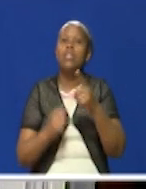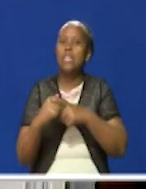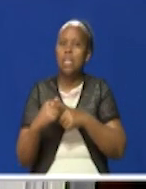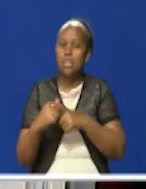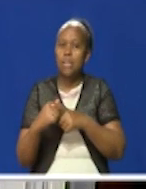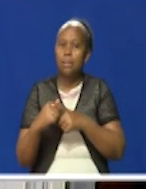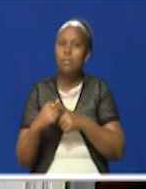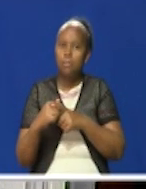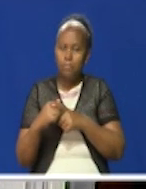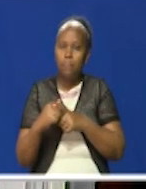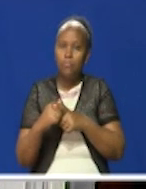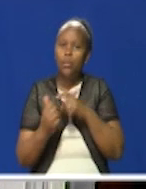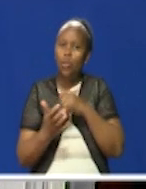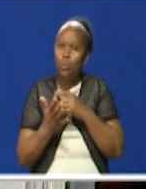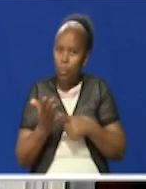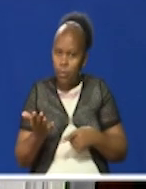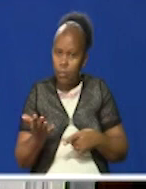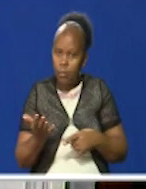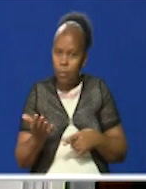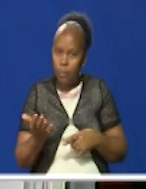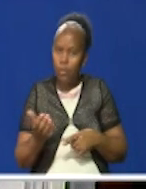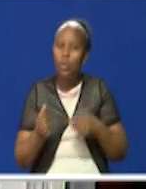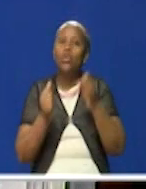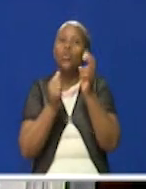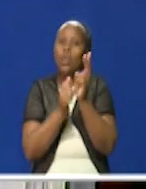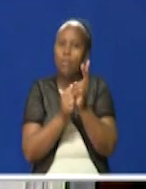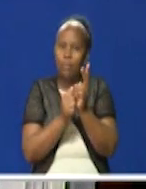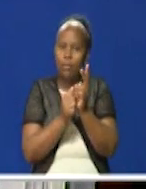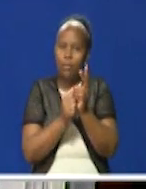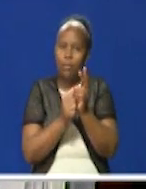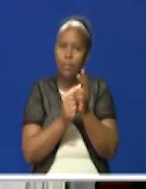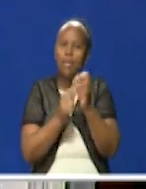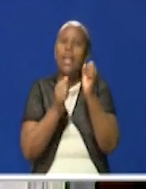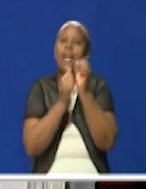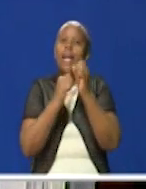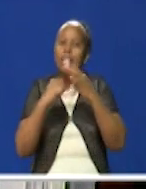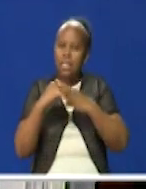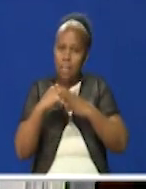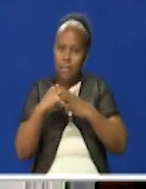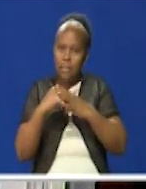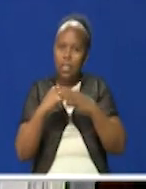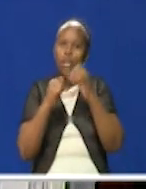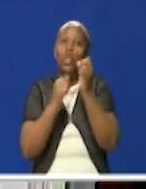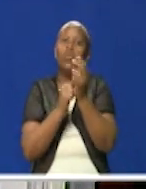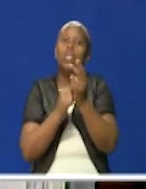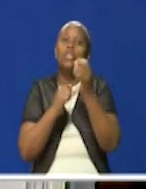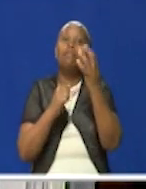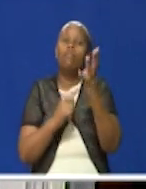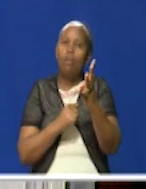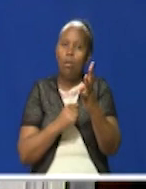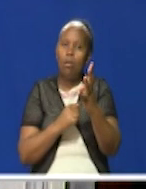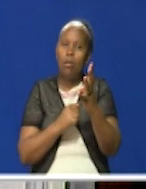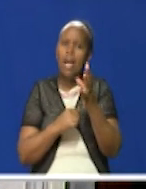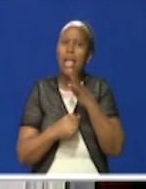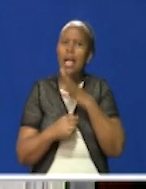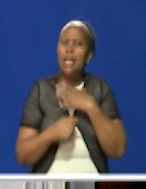The multiples of 6 include 12, 18, 24, and I want